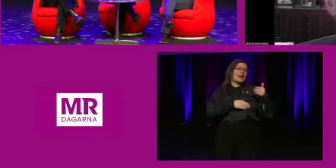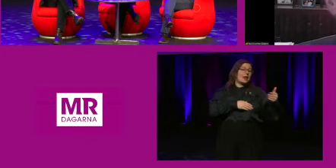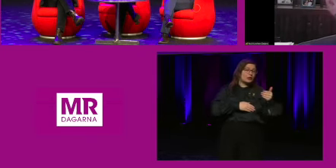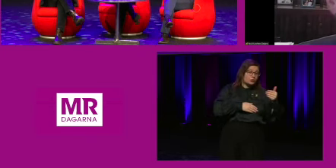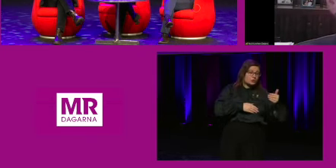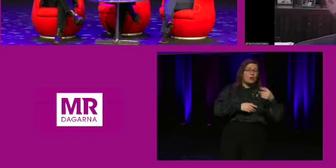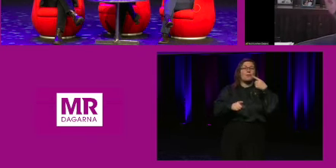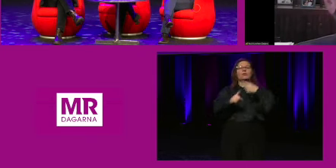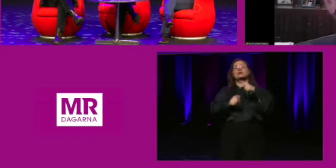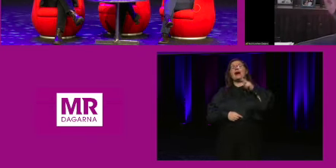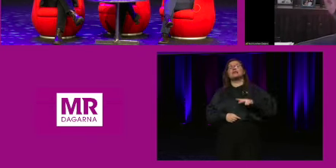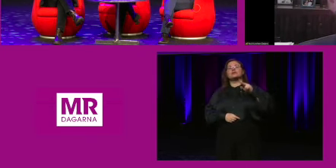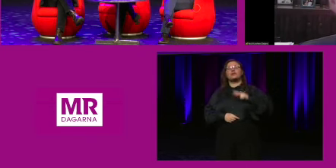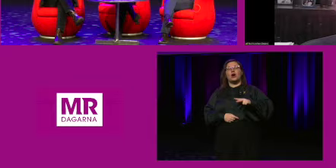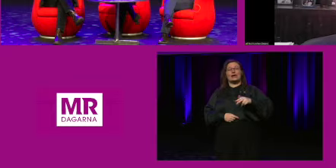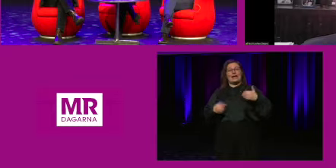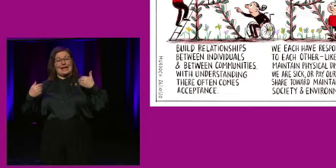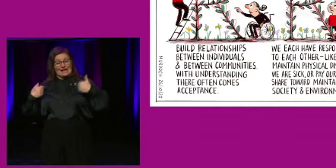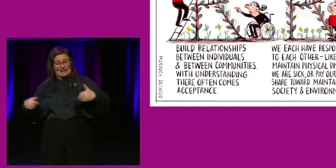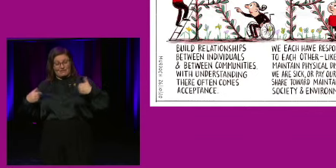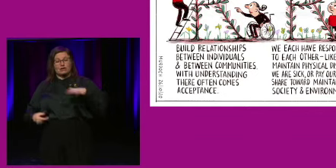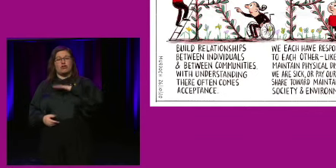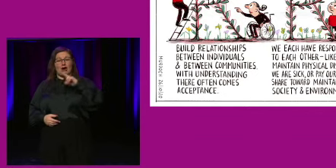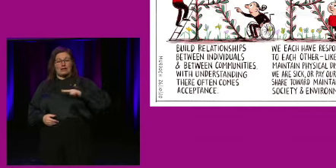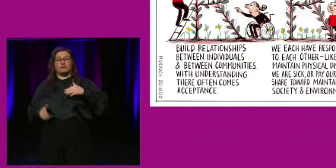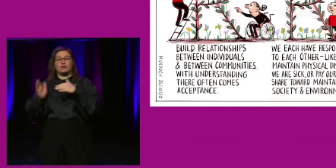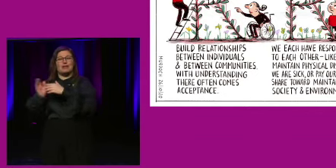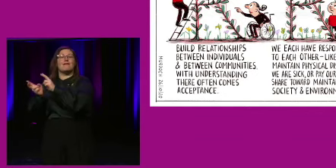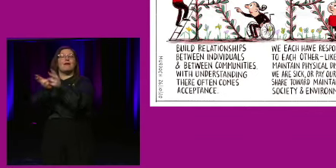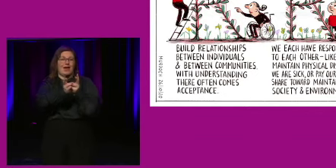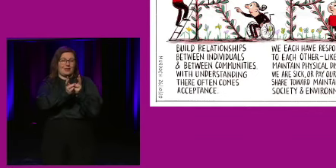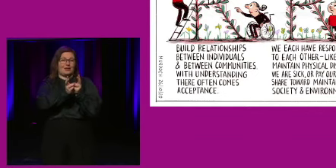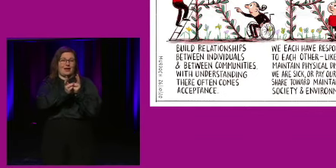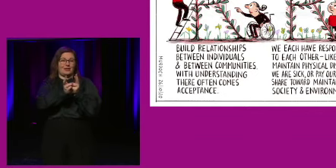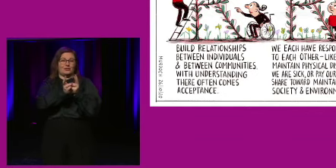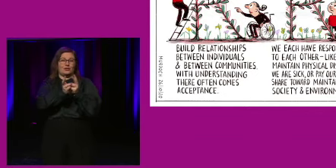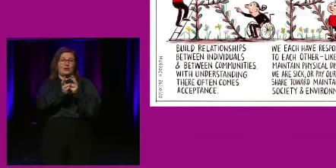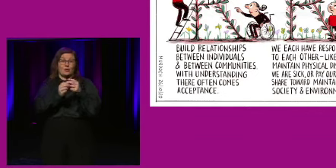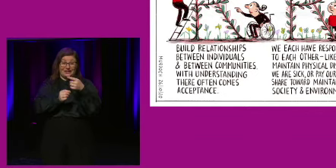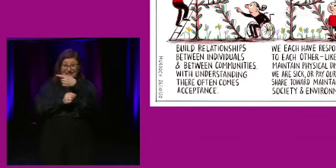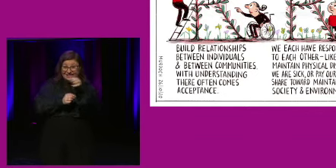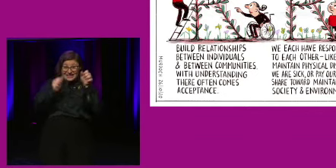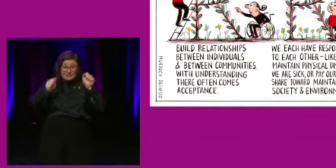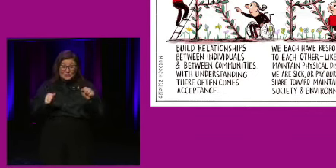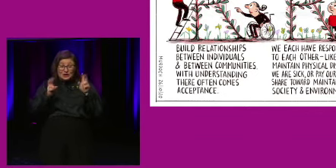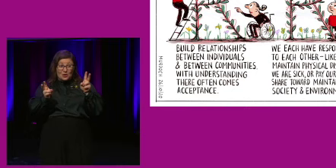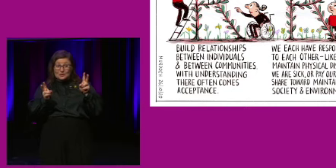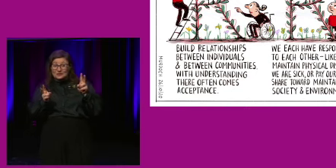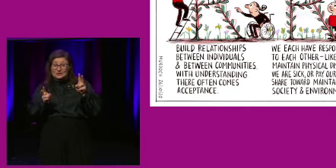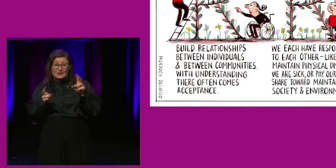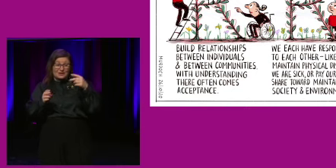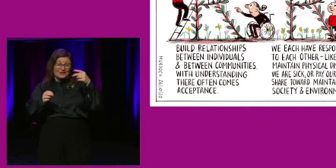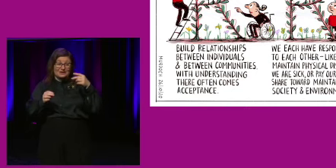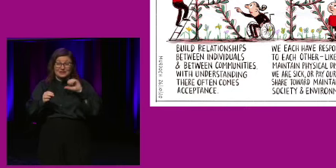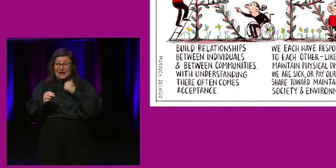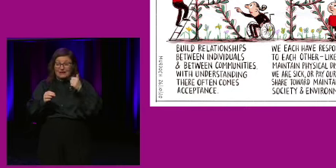responsibilities of individuals to each other. And you'll have to decide whether Sweden can count human rights in